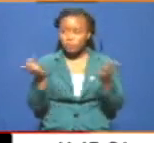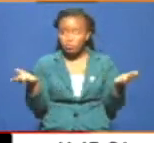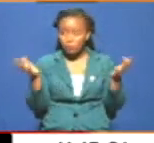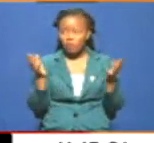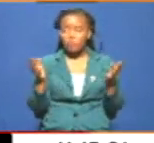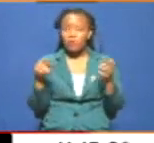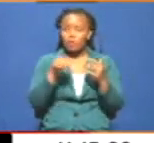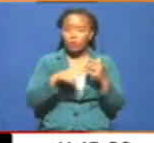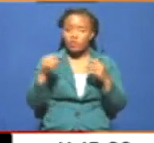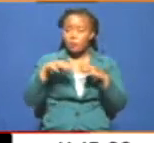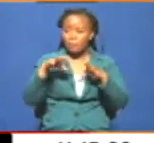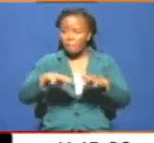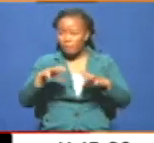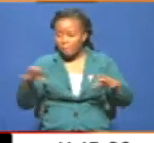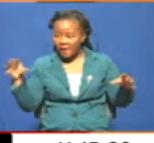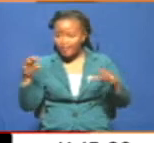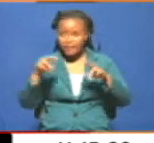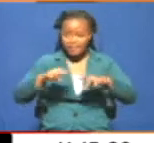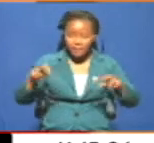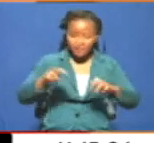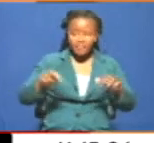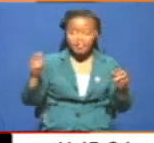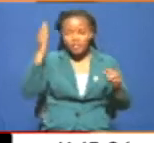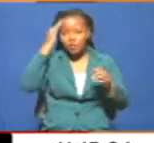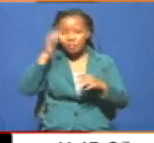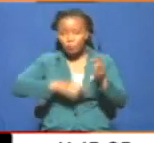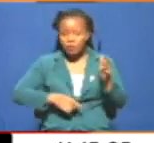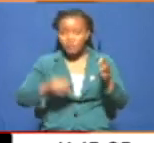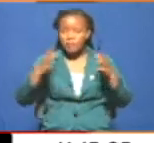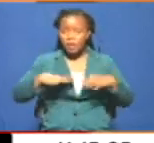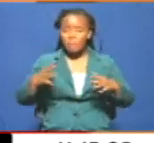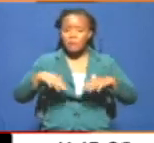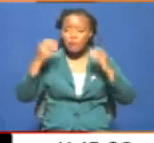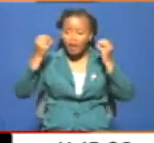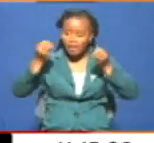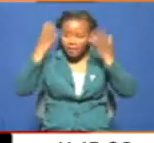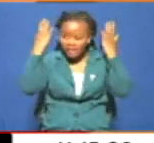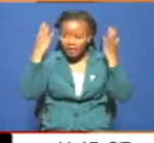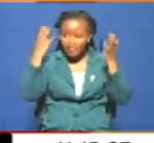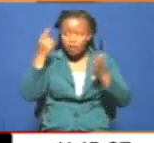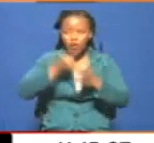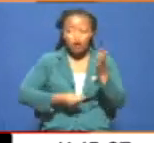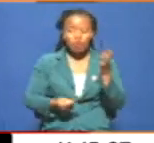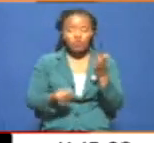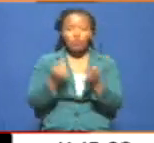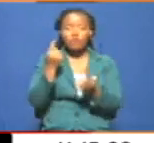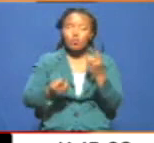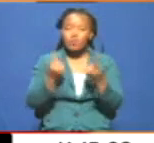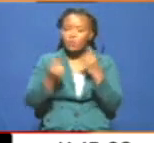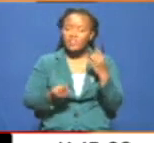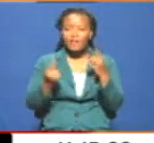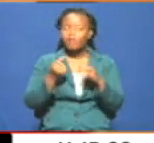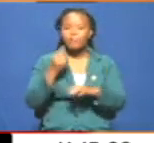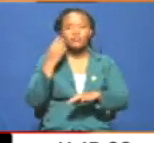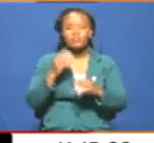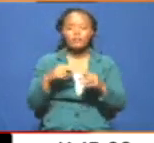market research has identified is that people are realizing that the cost of cooking can be very high,